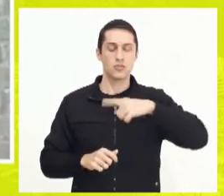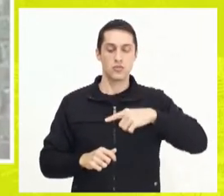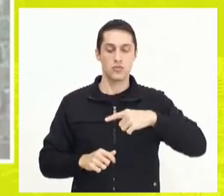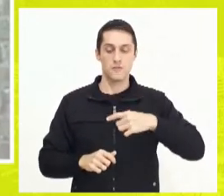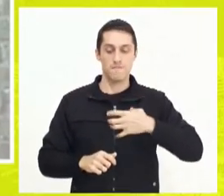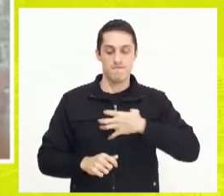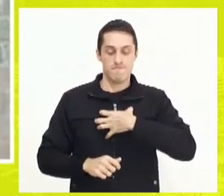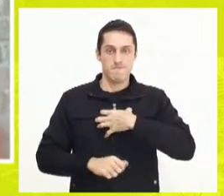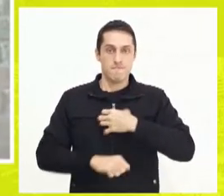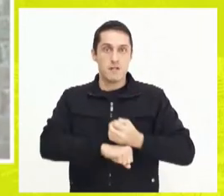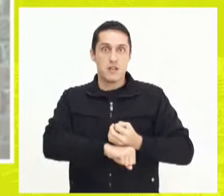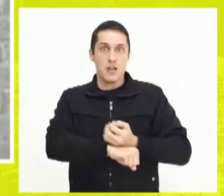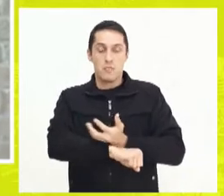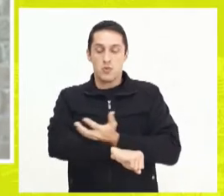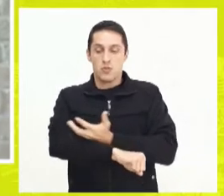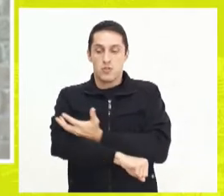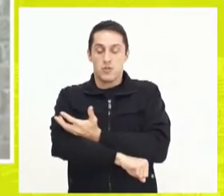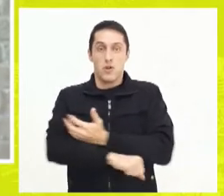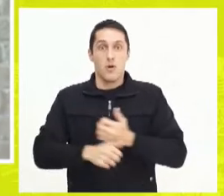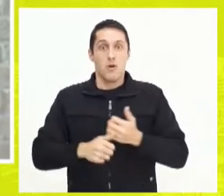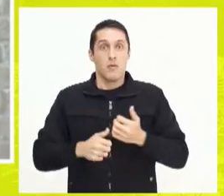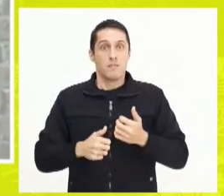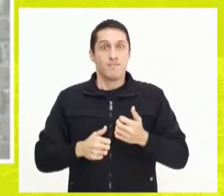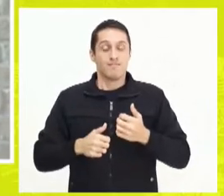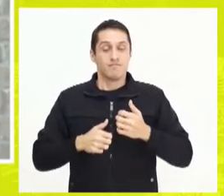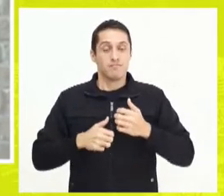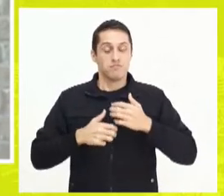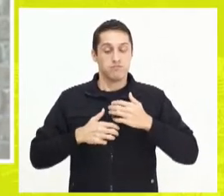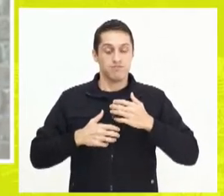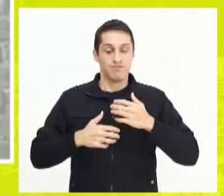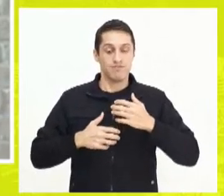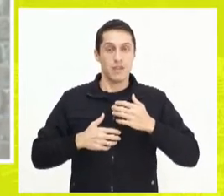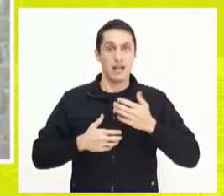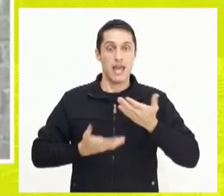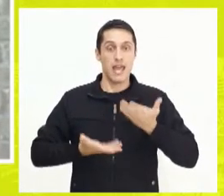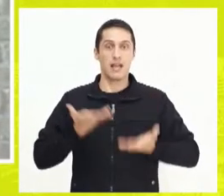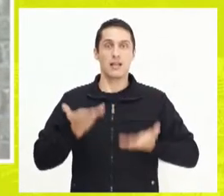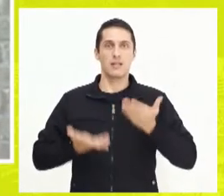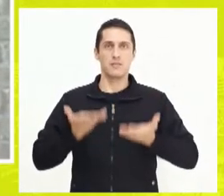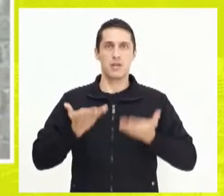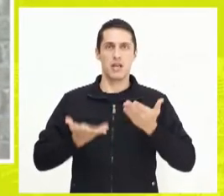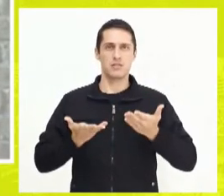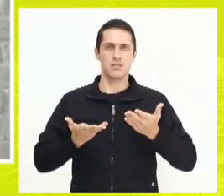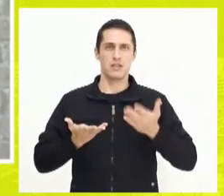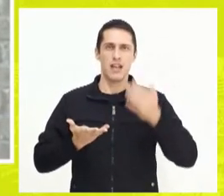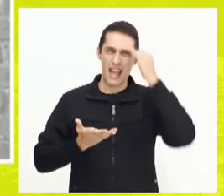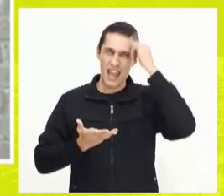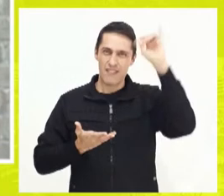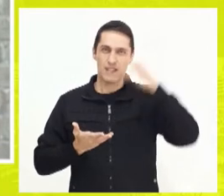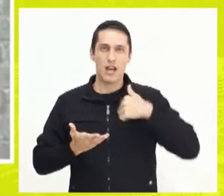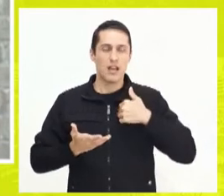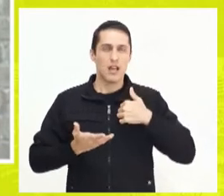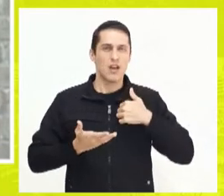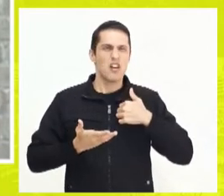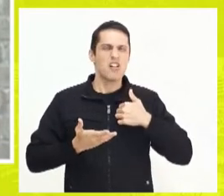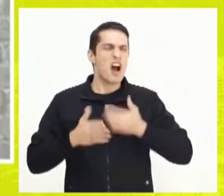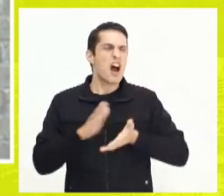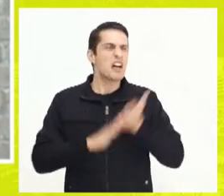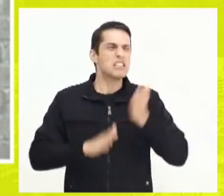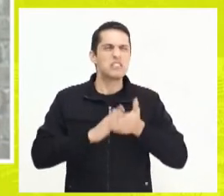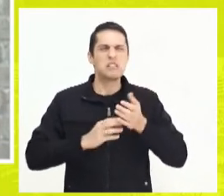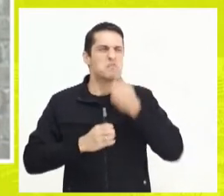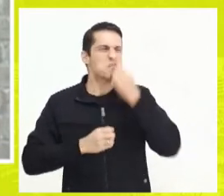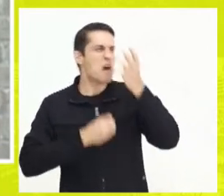to have a emotional bad breath spitting your internal confusions on others i